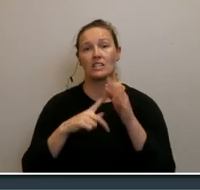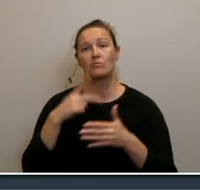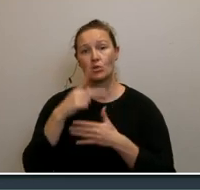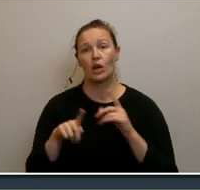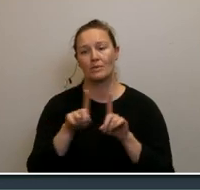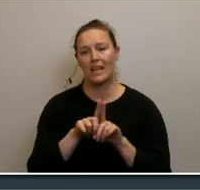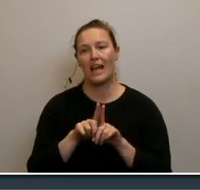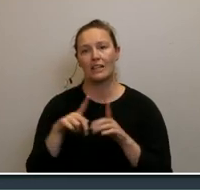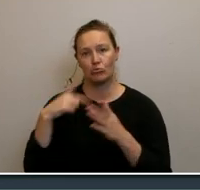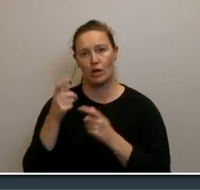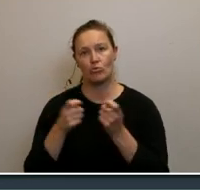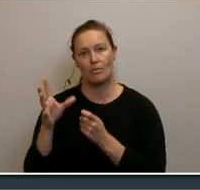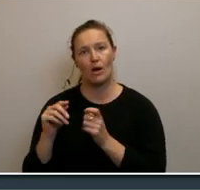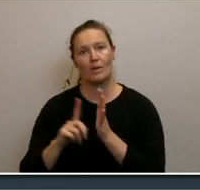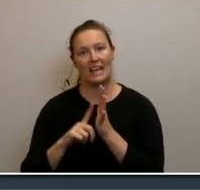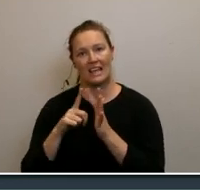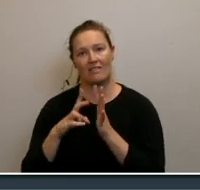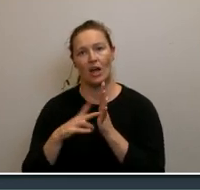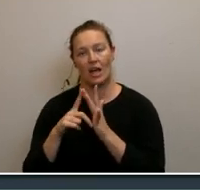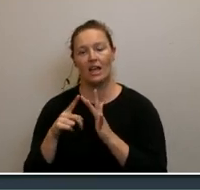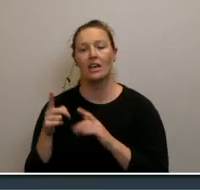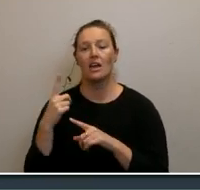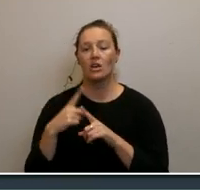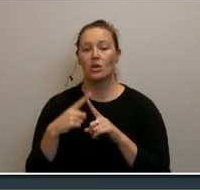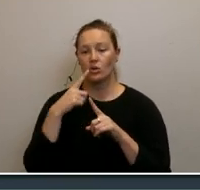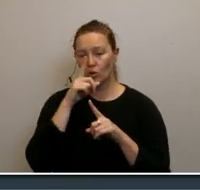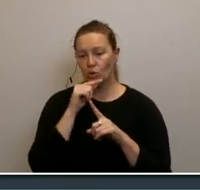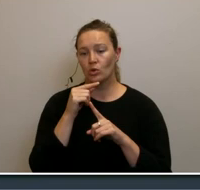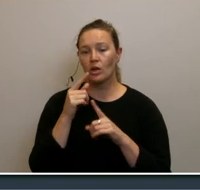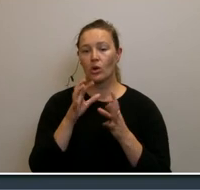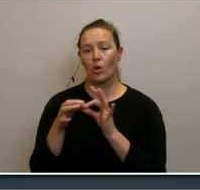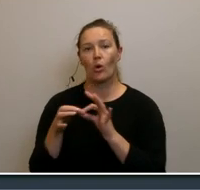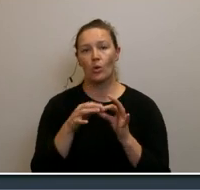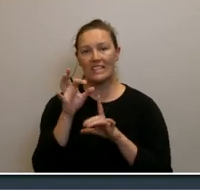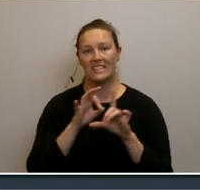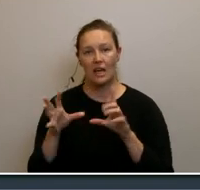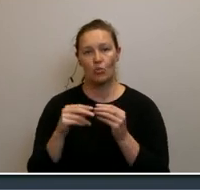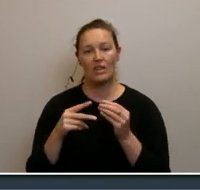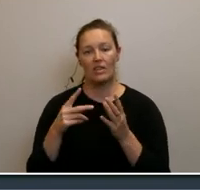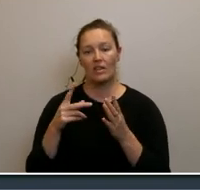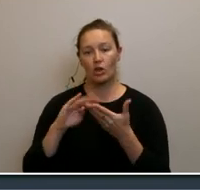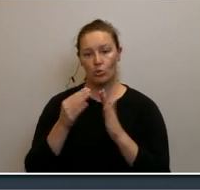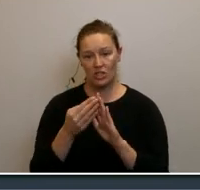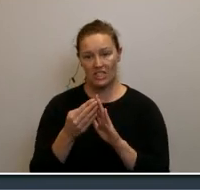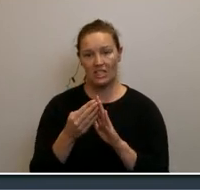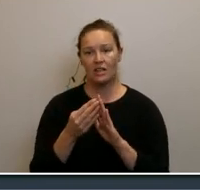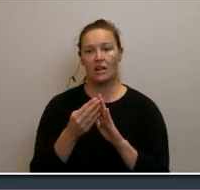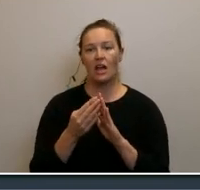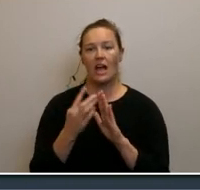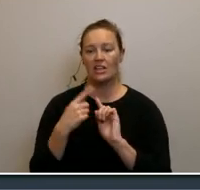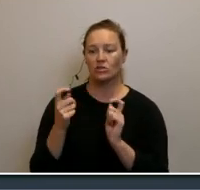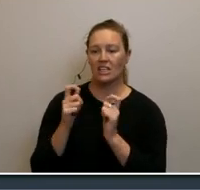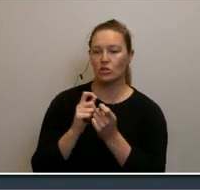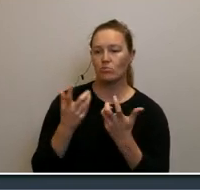Levi's. The community centre building could be paused and co-designed with the community as programs and needs evolve